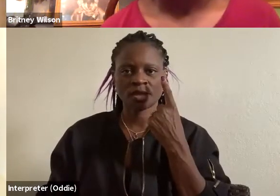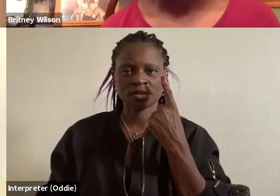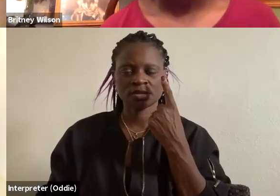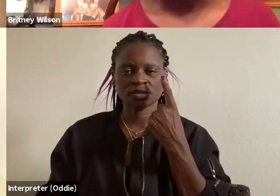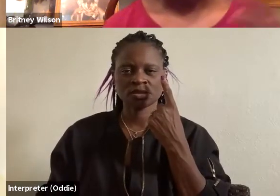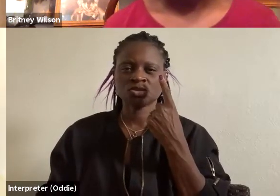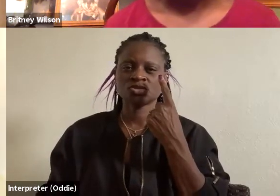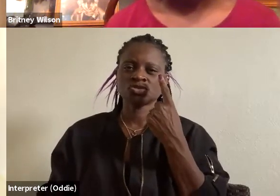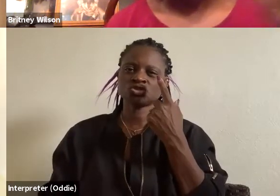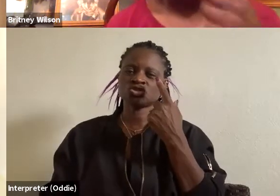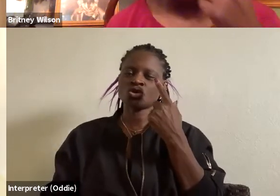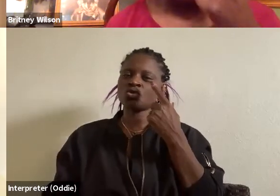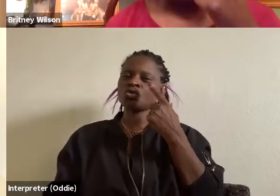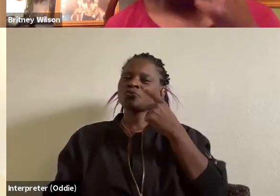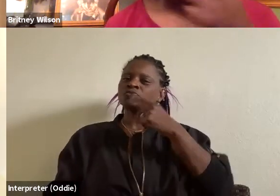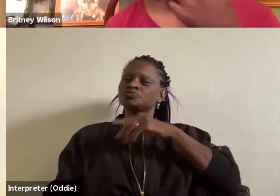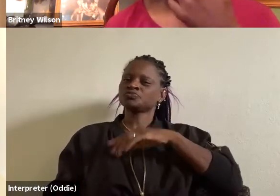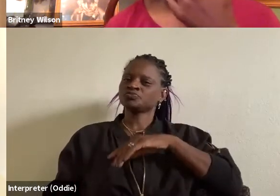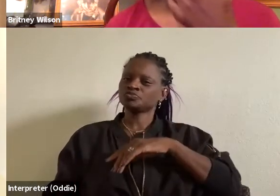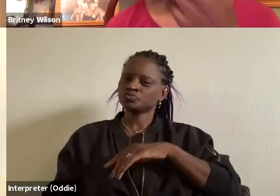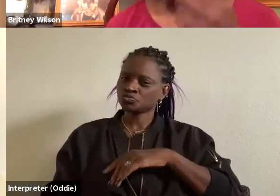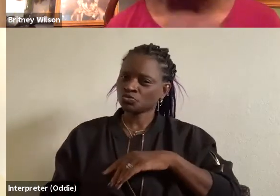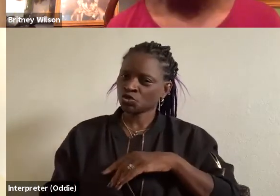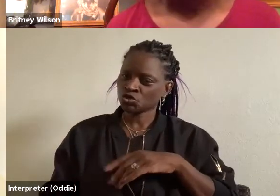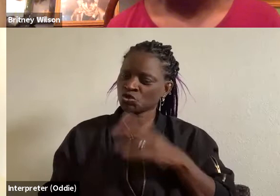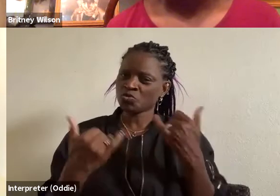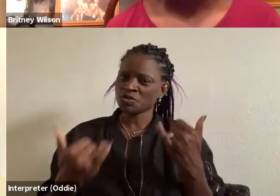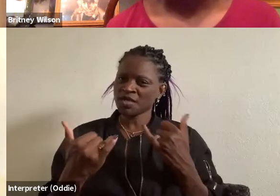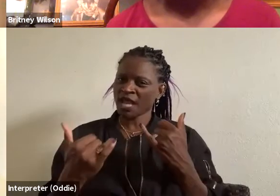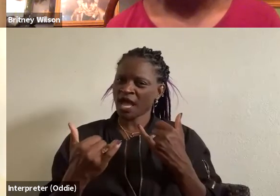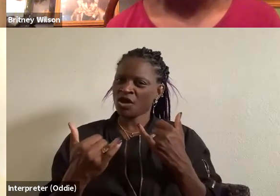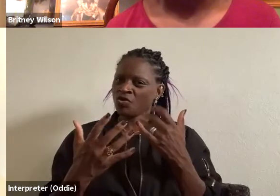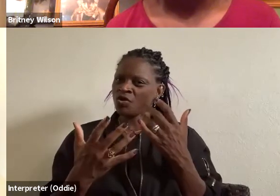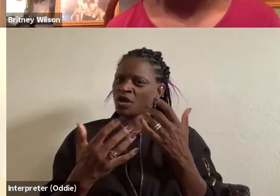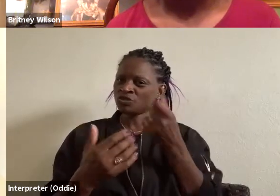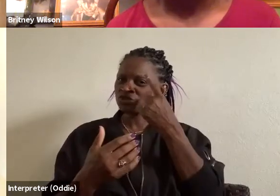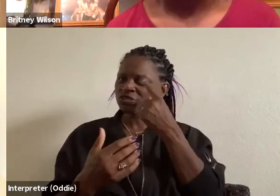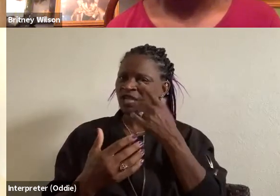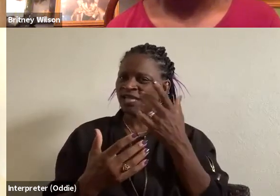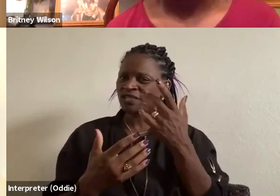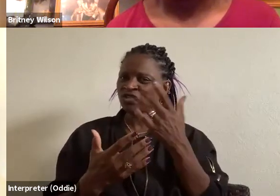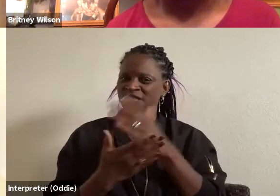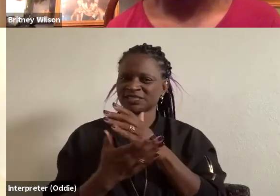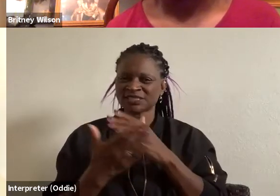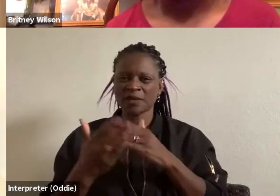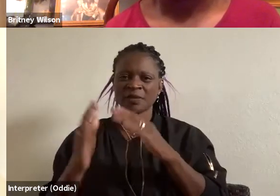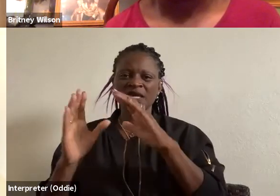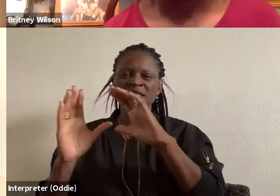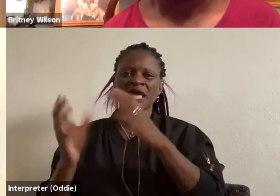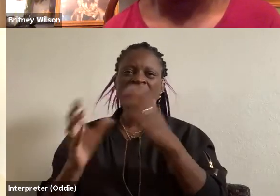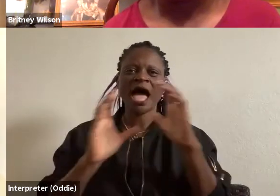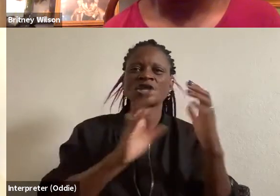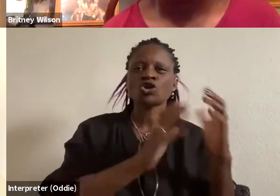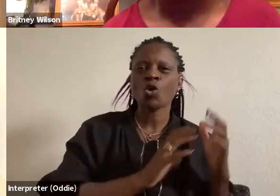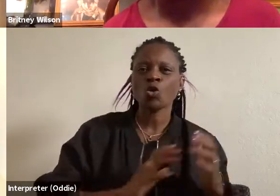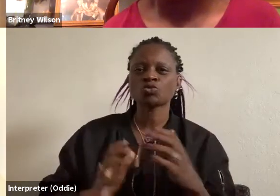that we're watching which disabilities within certain categories or subgroups are being